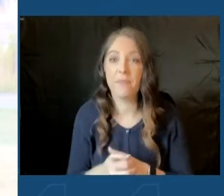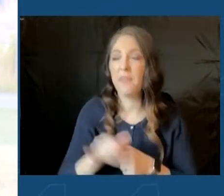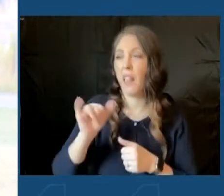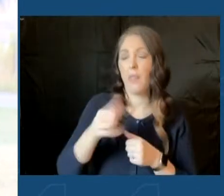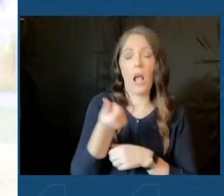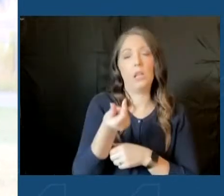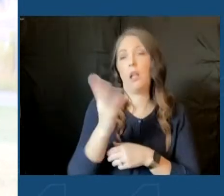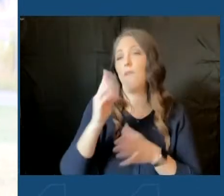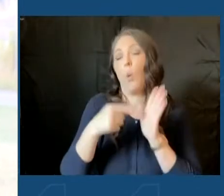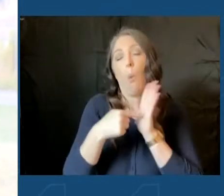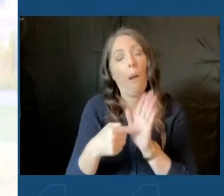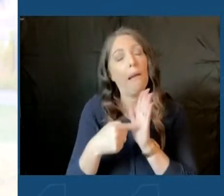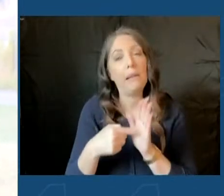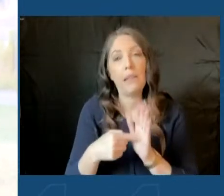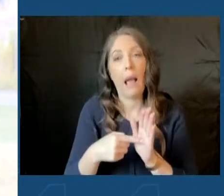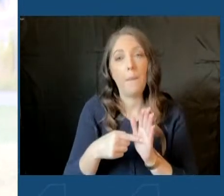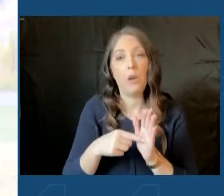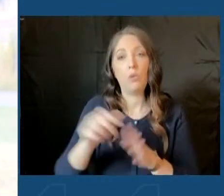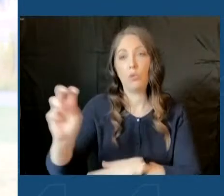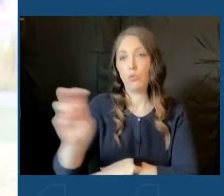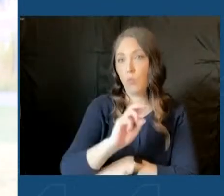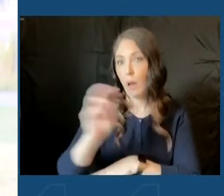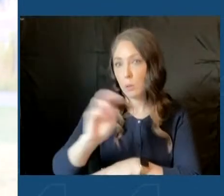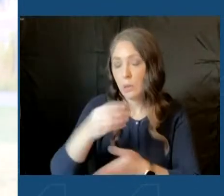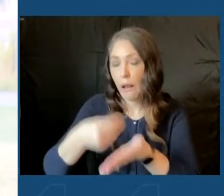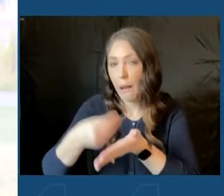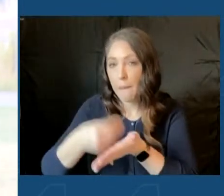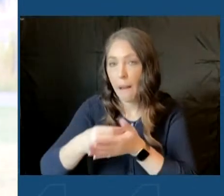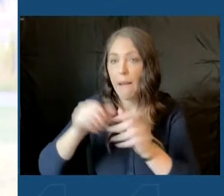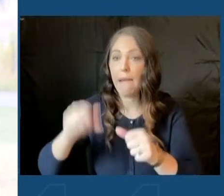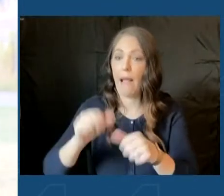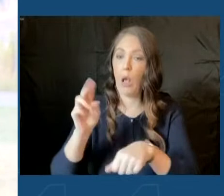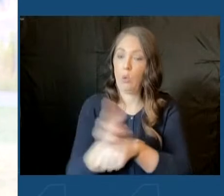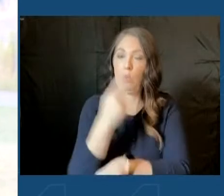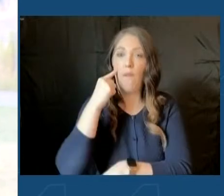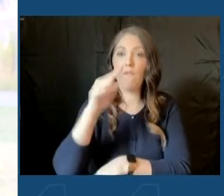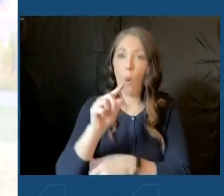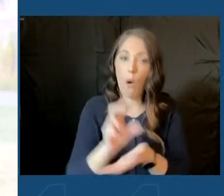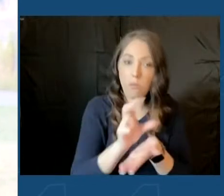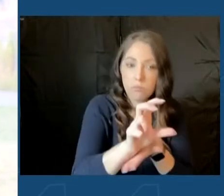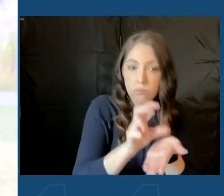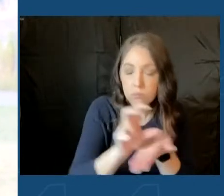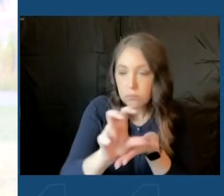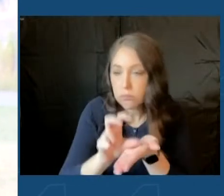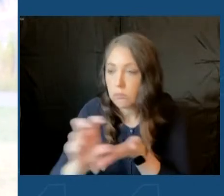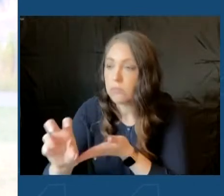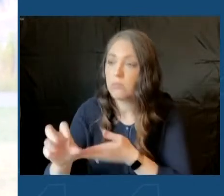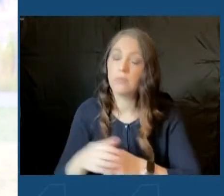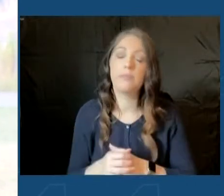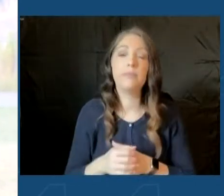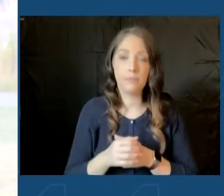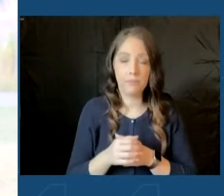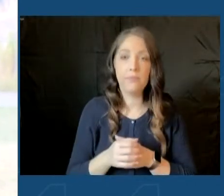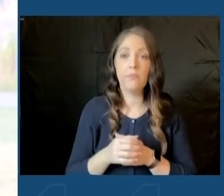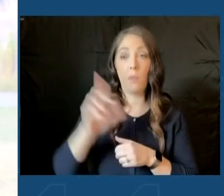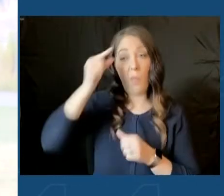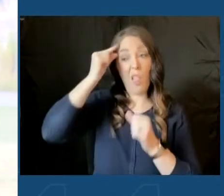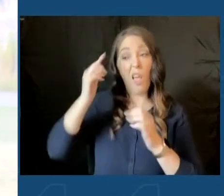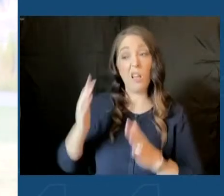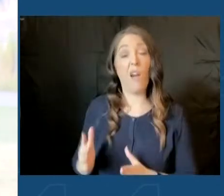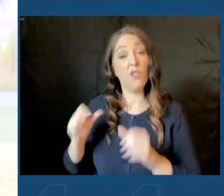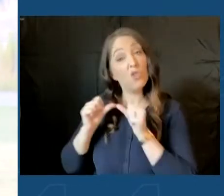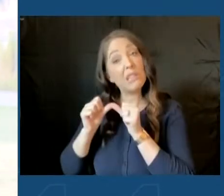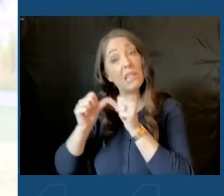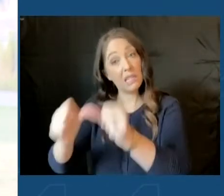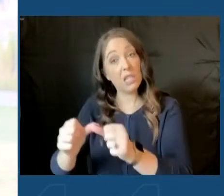of what the transportation dollars can be leveraged for in reconnecting communities. And just as the governor continues to make investments in Buffalo's